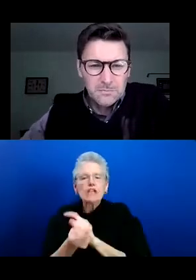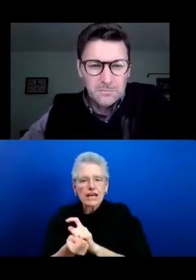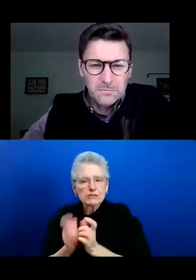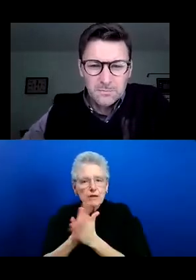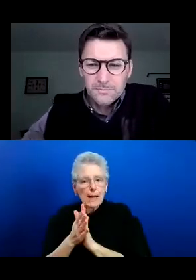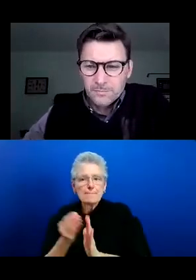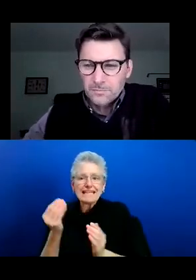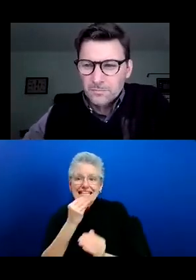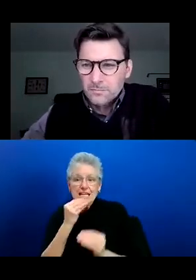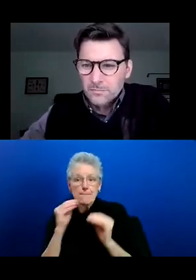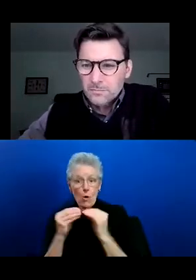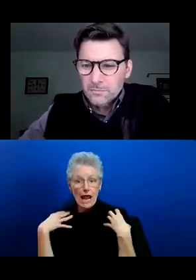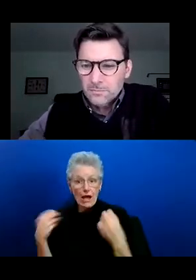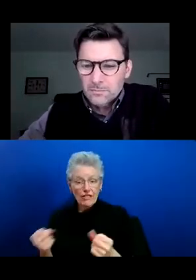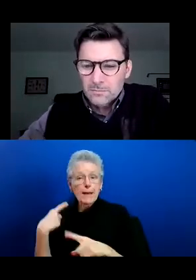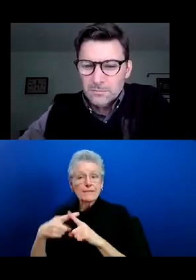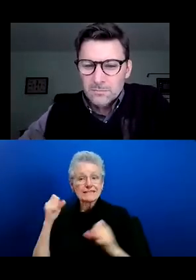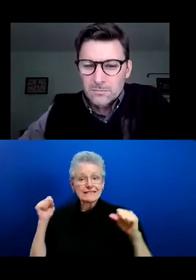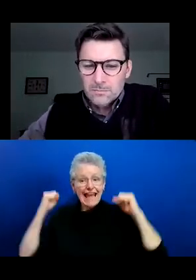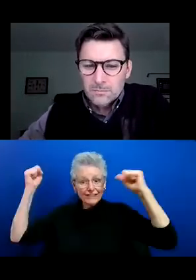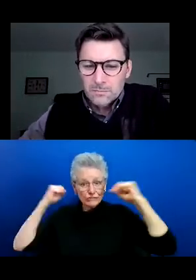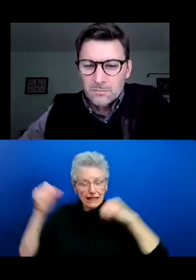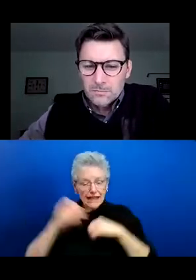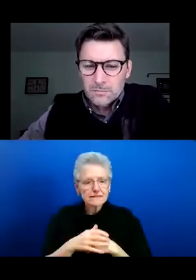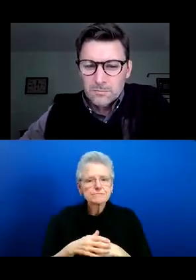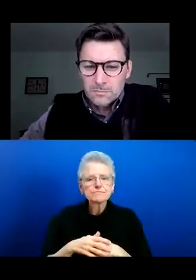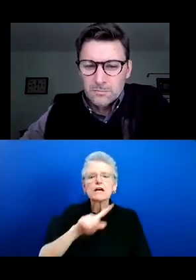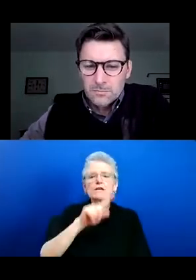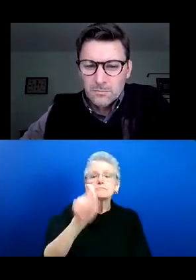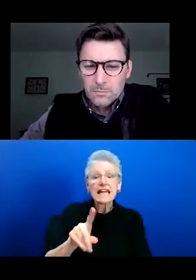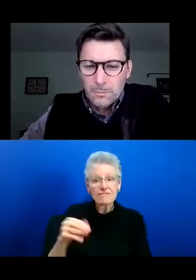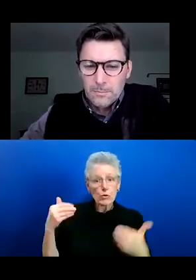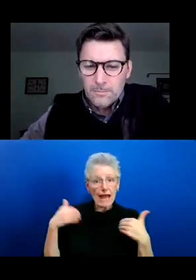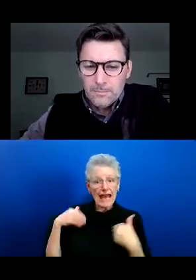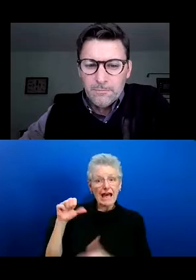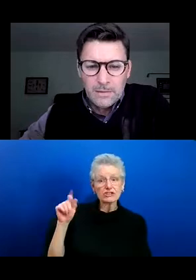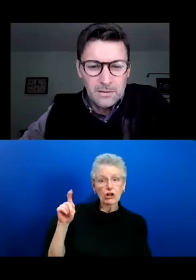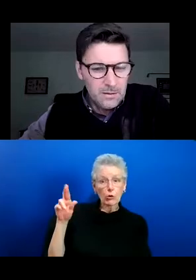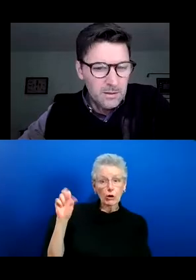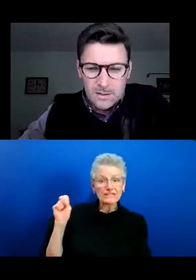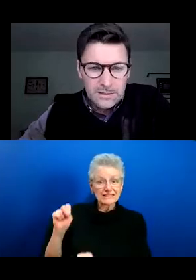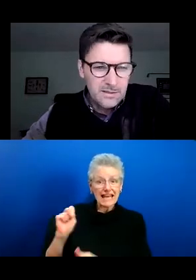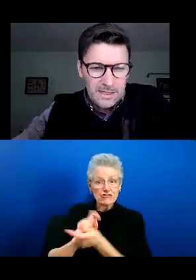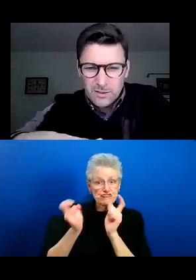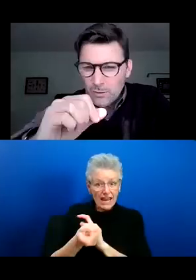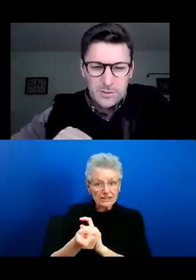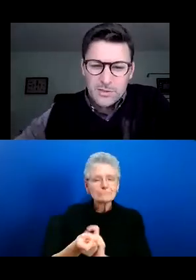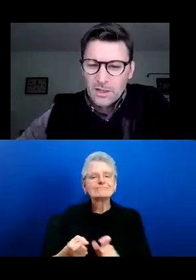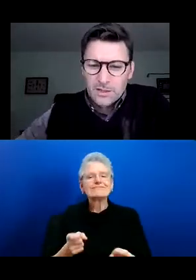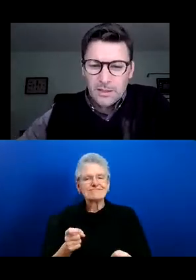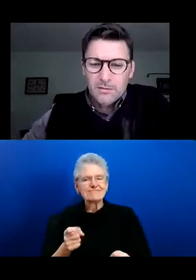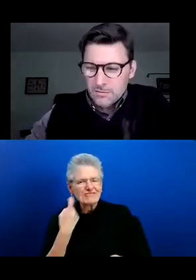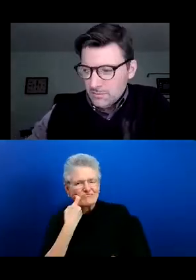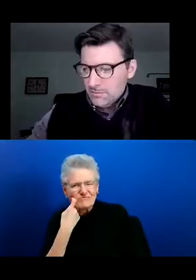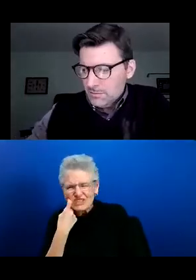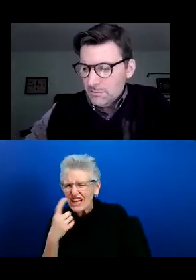Great. Okay. And then if you have arteriosclerosis or arteriosclerosis, can it be reversed? That's exactly what we just